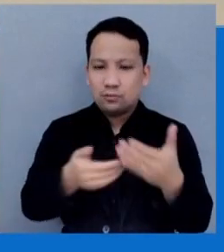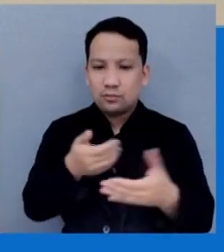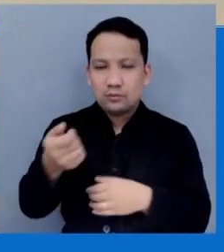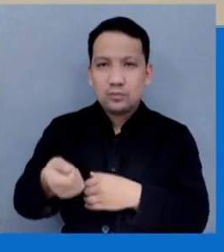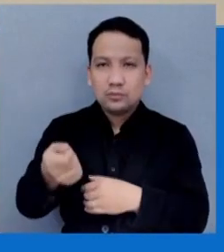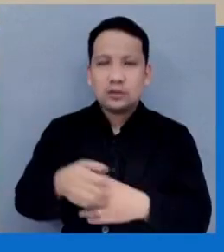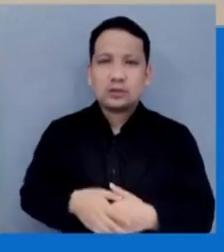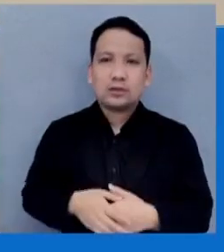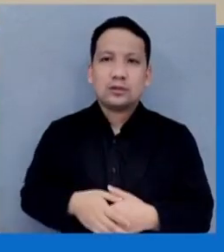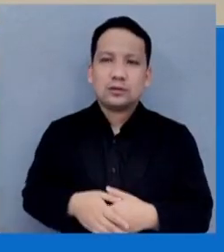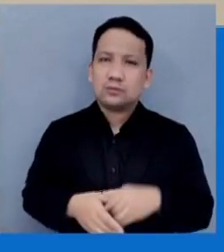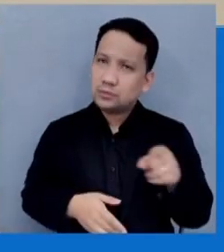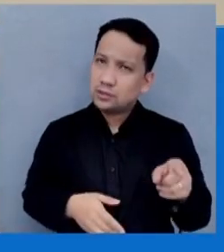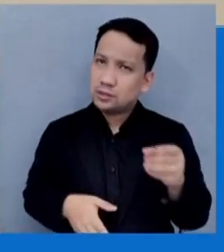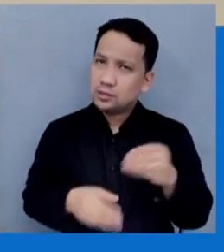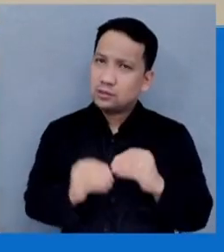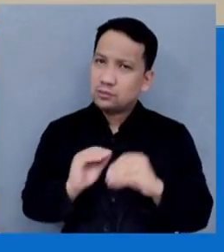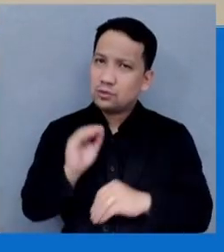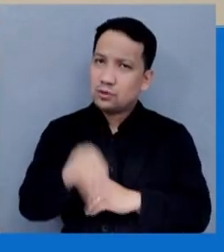Now, nagkaroon ba ng